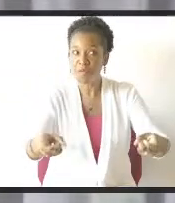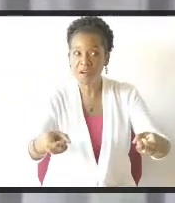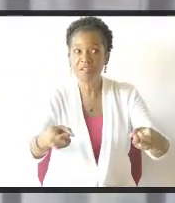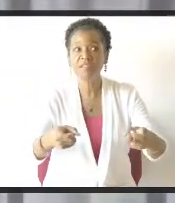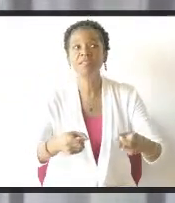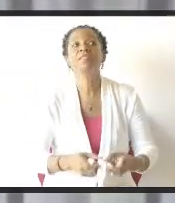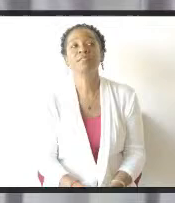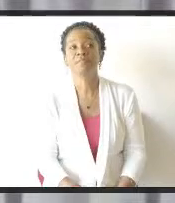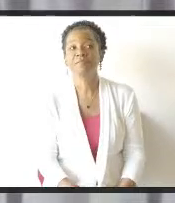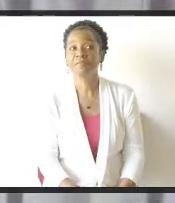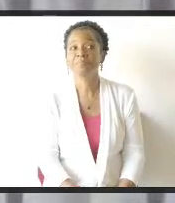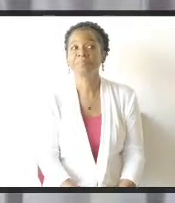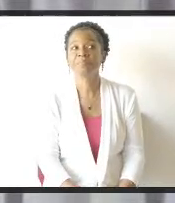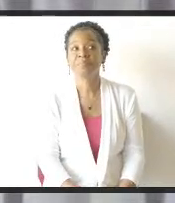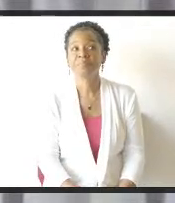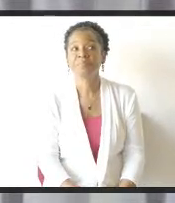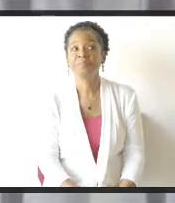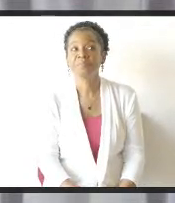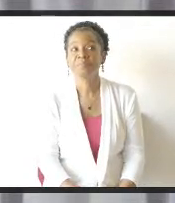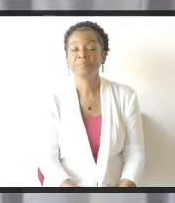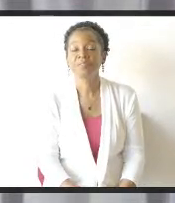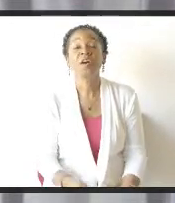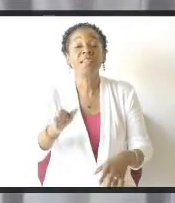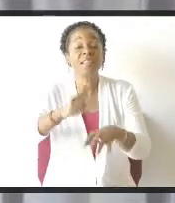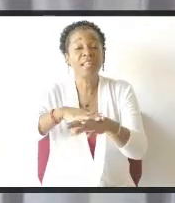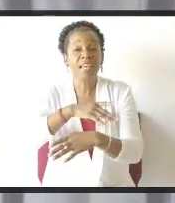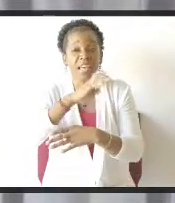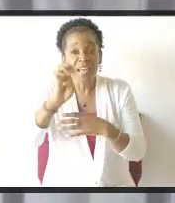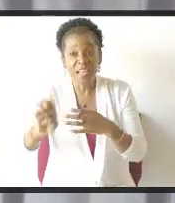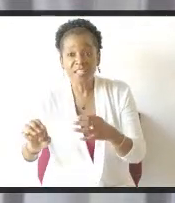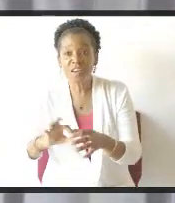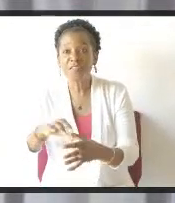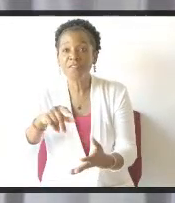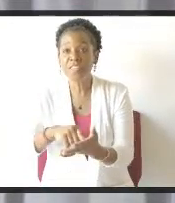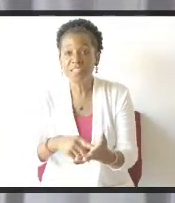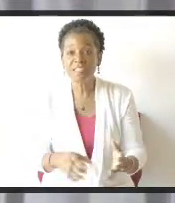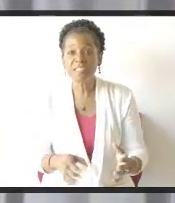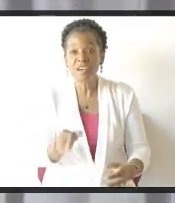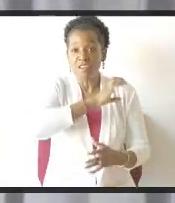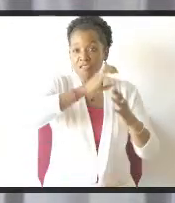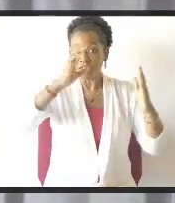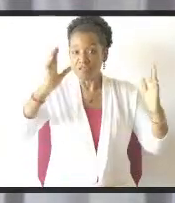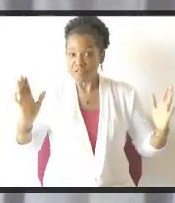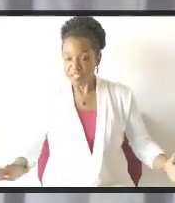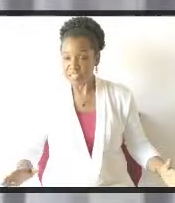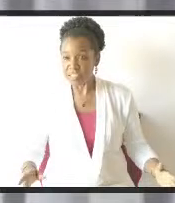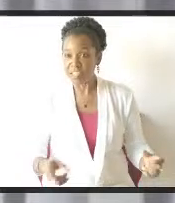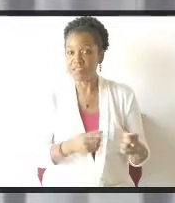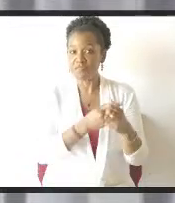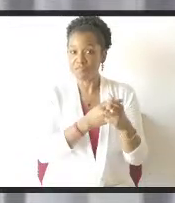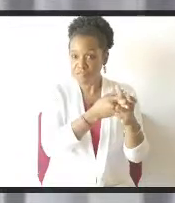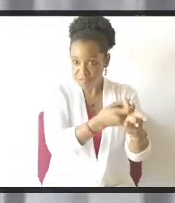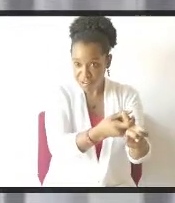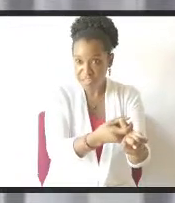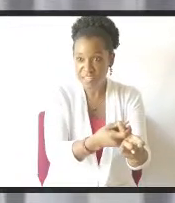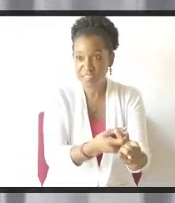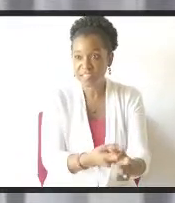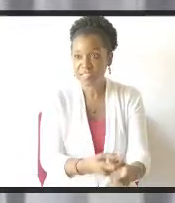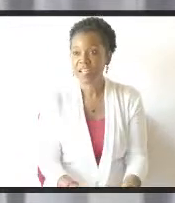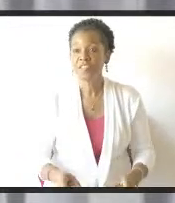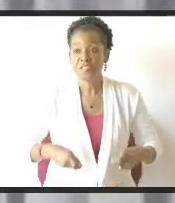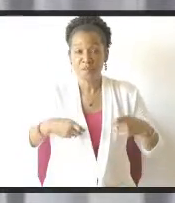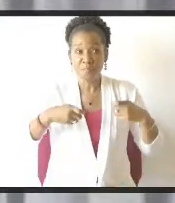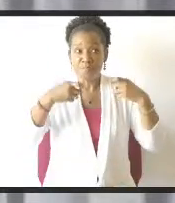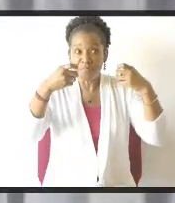will get at the end of the Christian race will be imperishable, will be